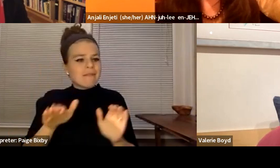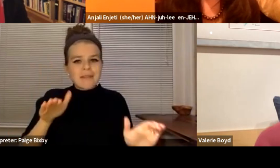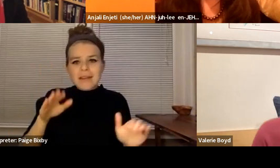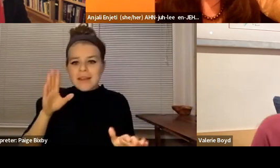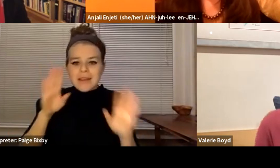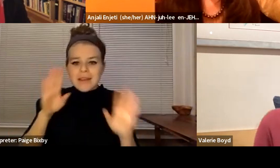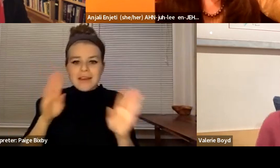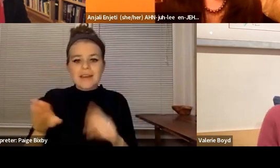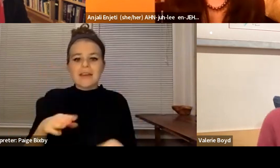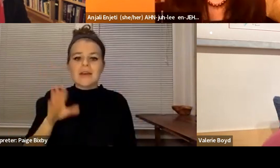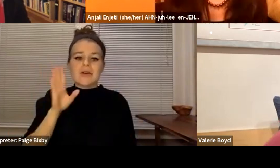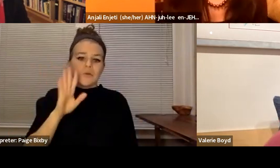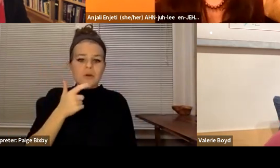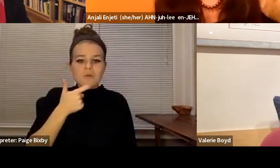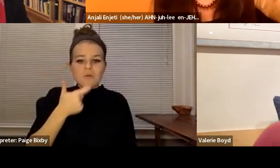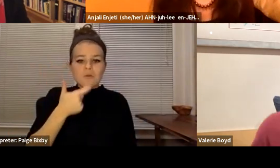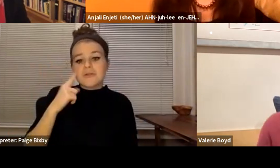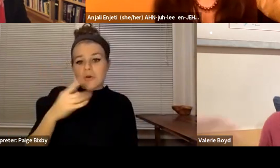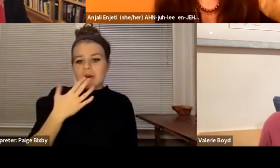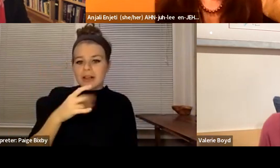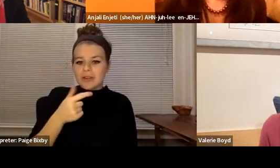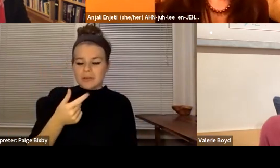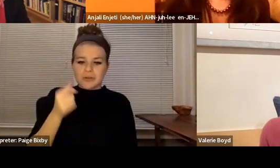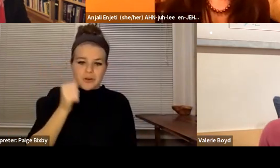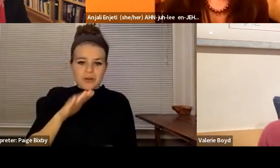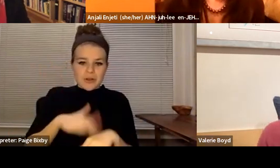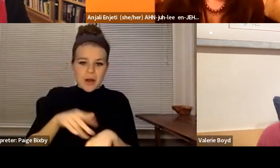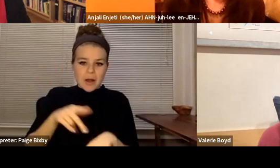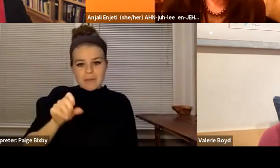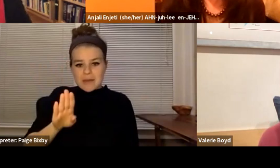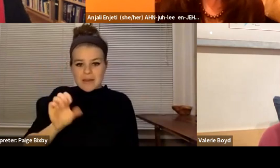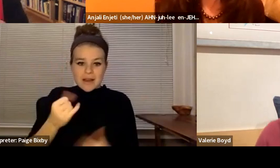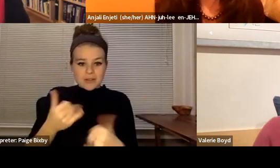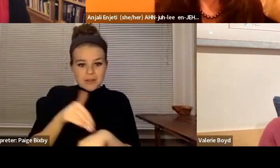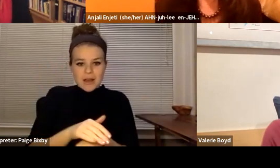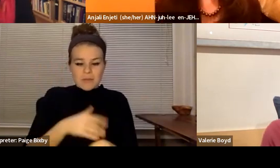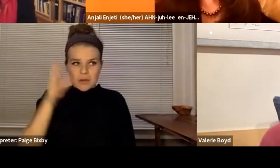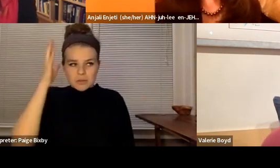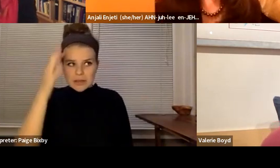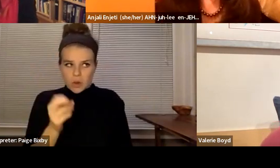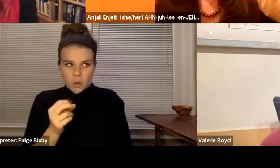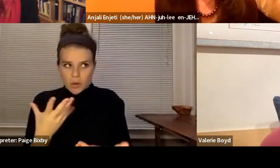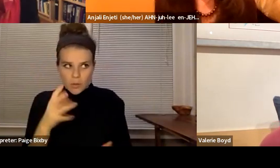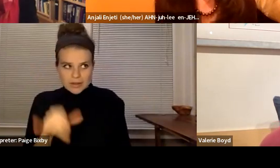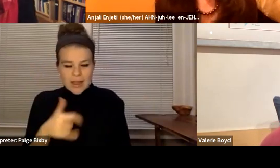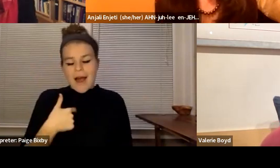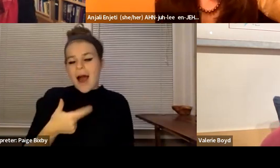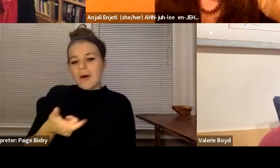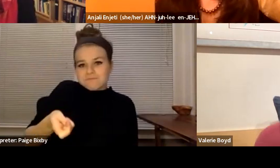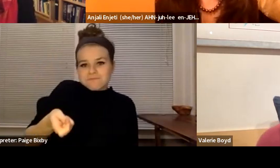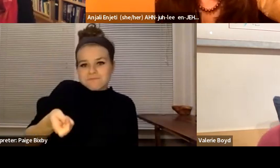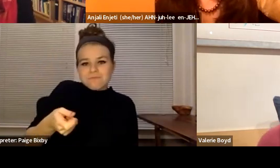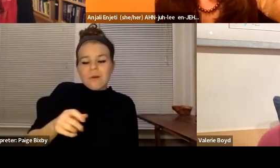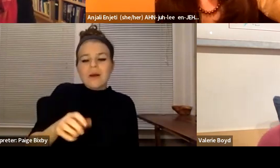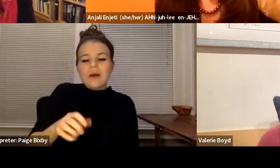Colored Girls on PBS tonight. And my parents would be like, okay, what's that? And I would just turn to Channel 8 and watch it, and they